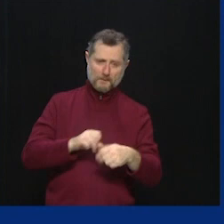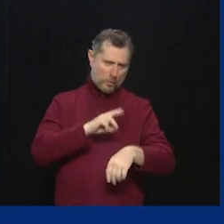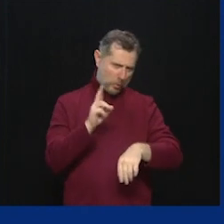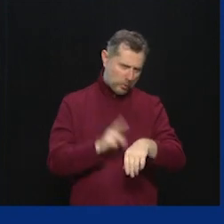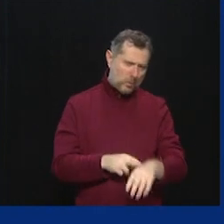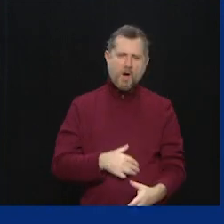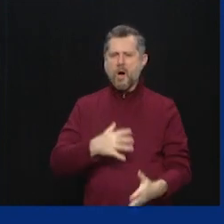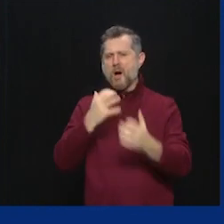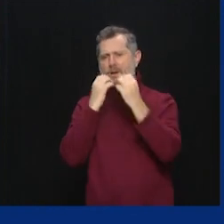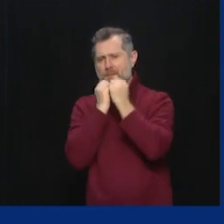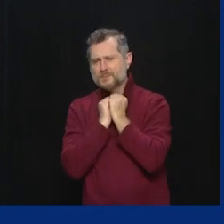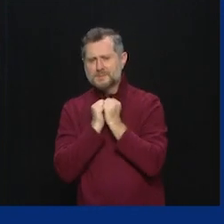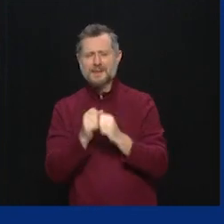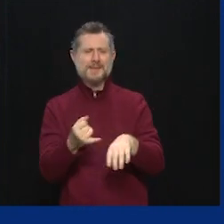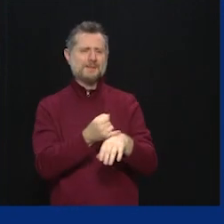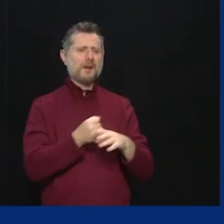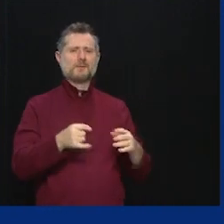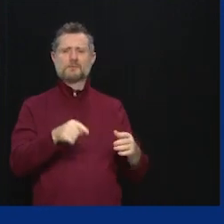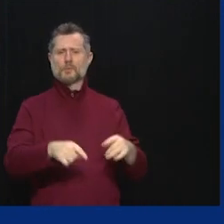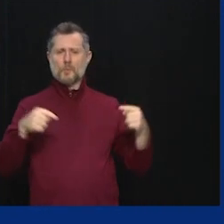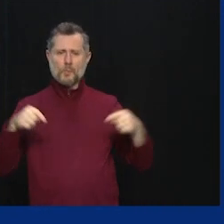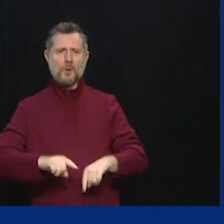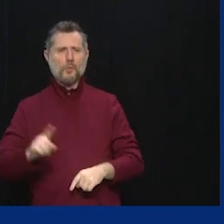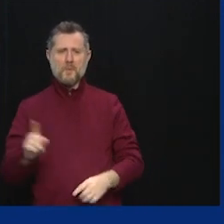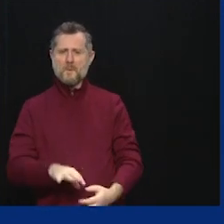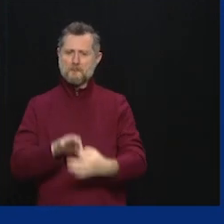in Nassau County.